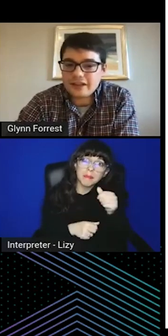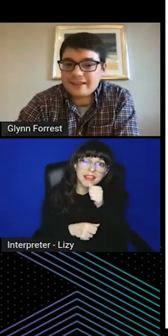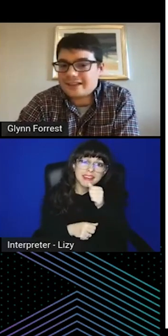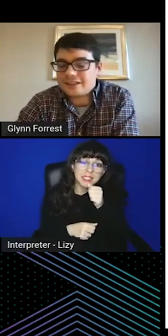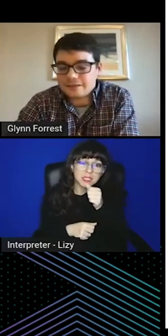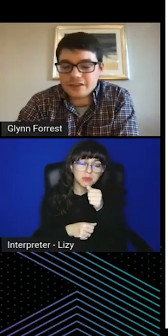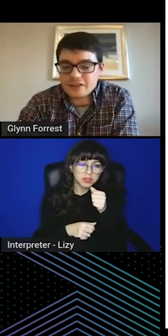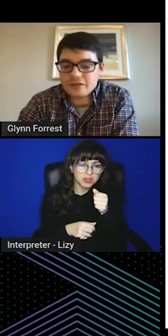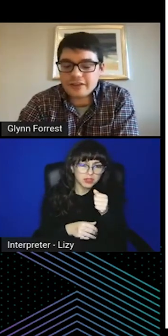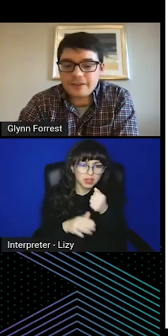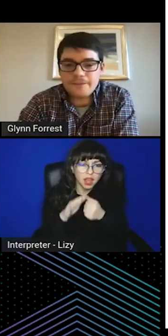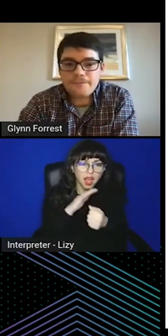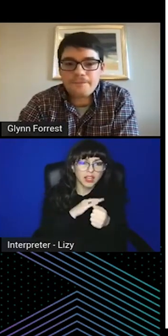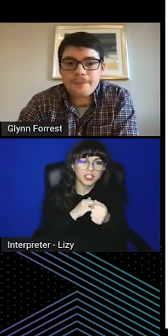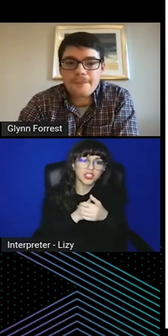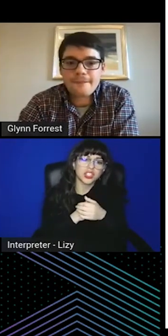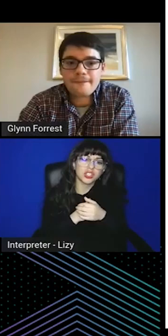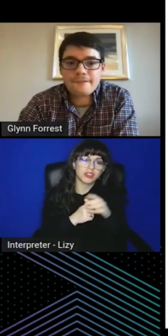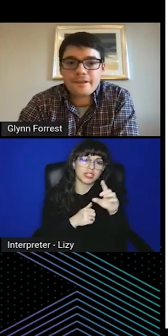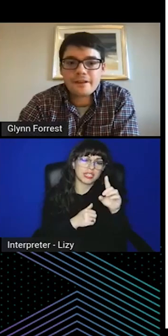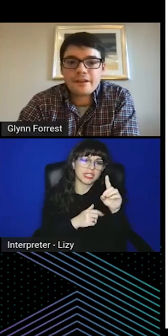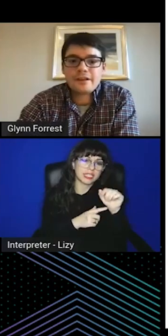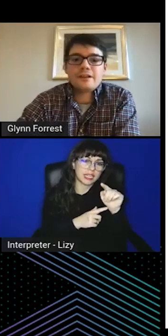under a data dictionary there.